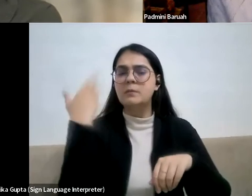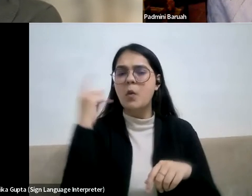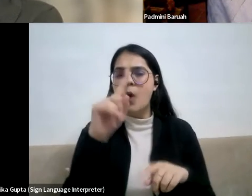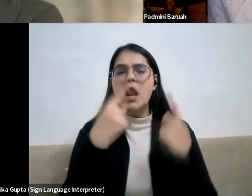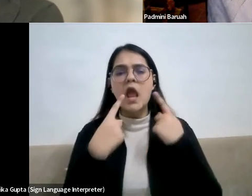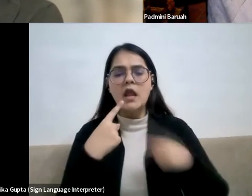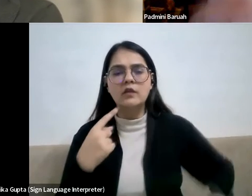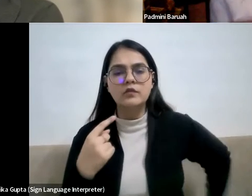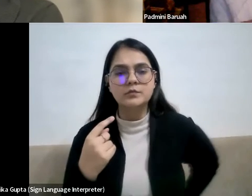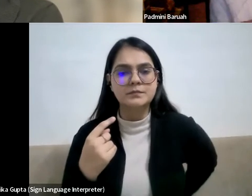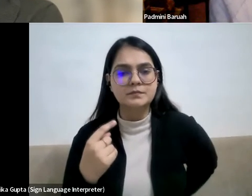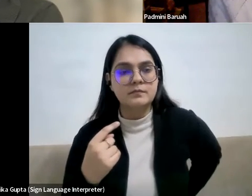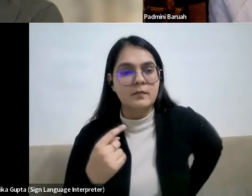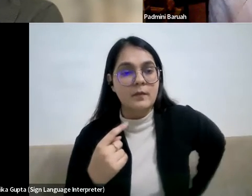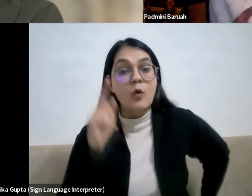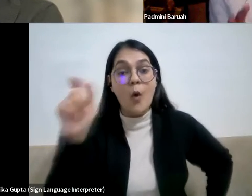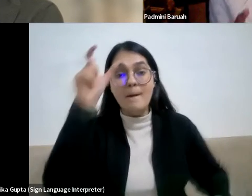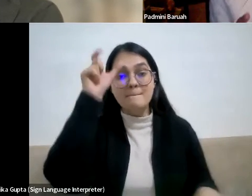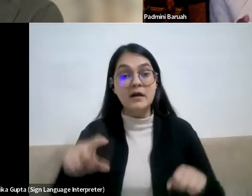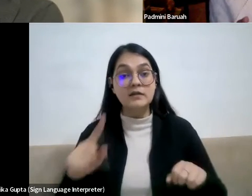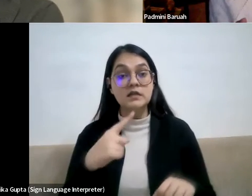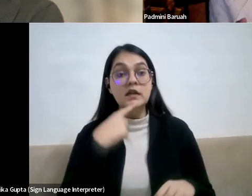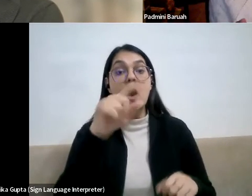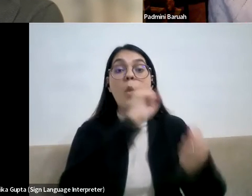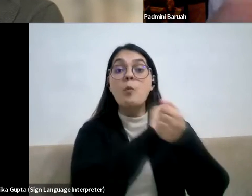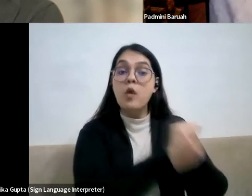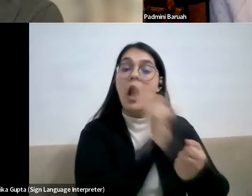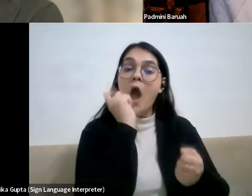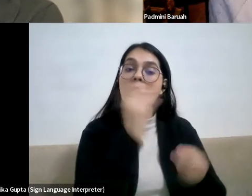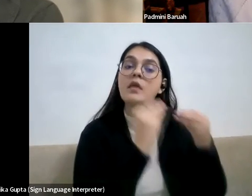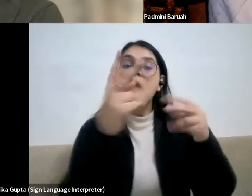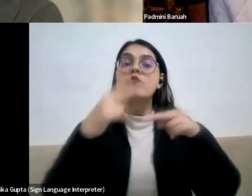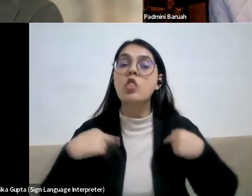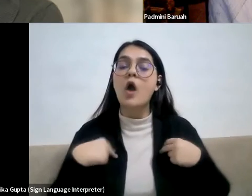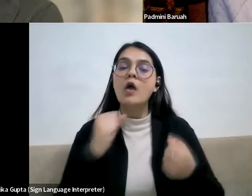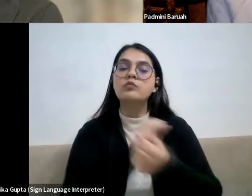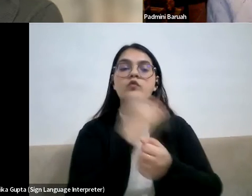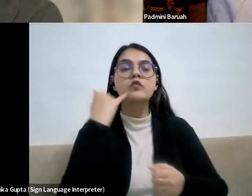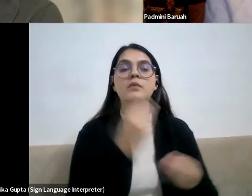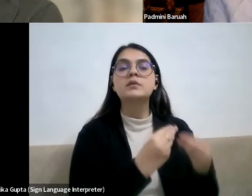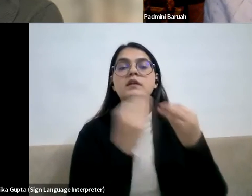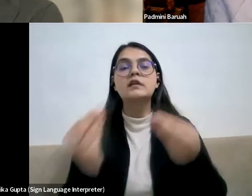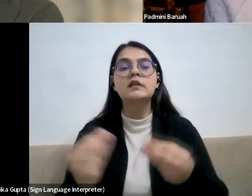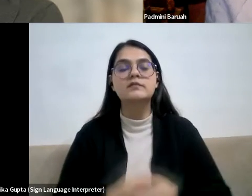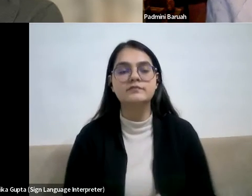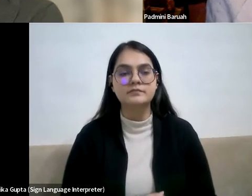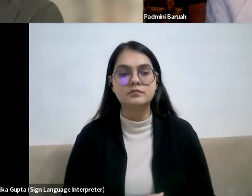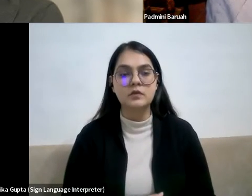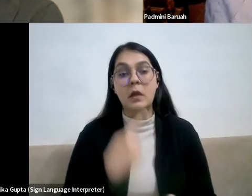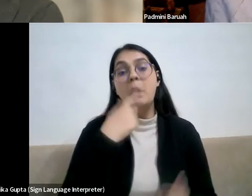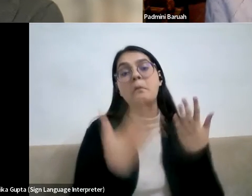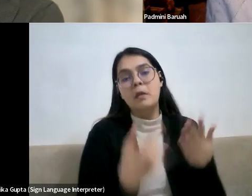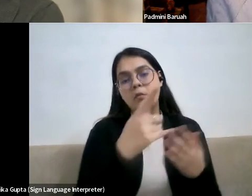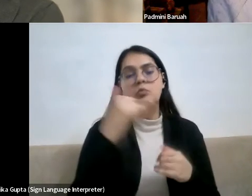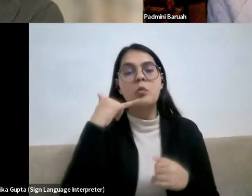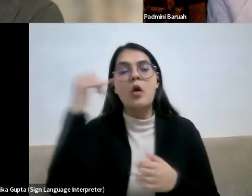was doing, the respondent said that the police gave them a phone number for a lawyer after serving the notice, and said that maybe they can call this